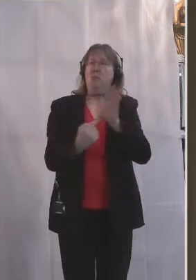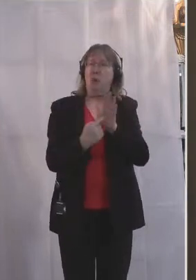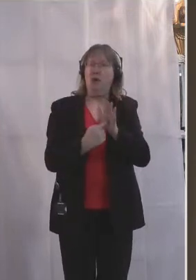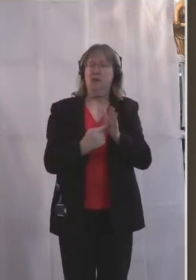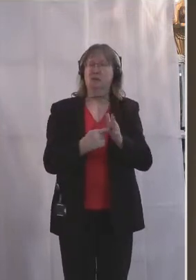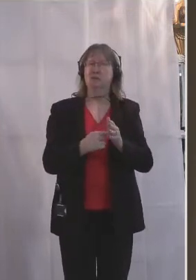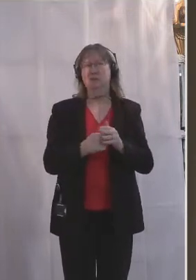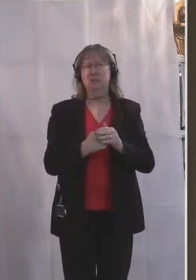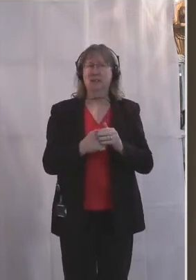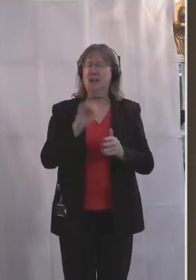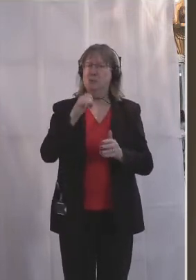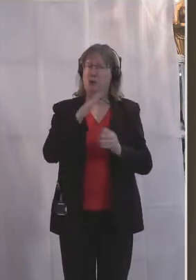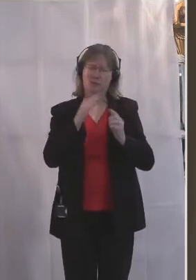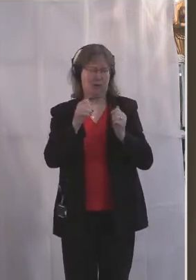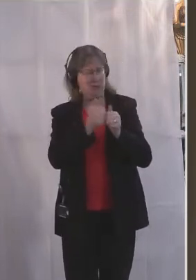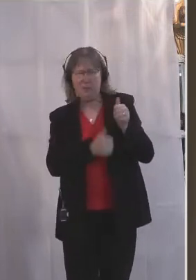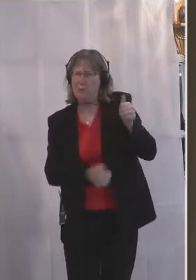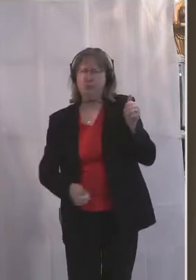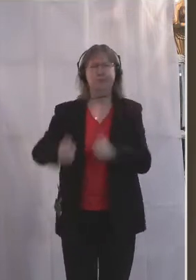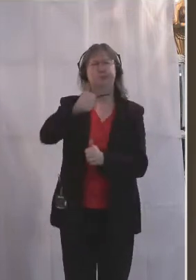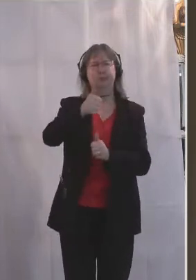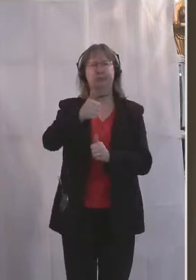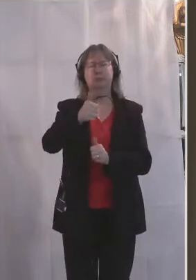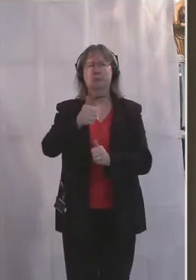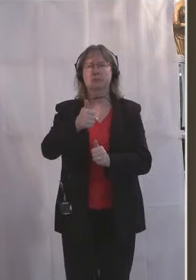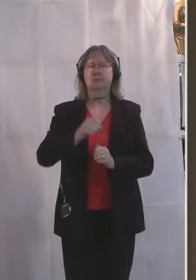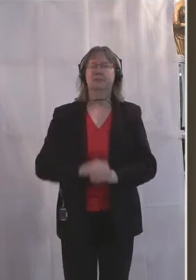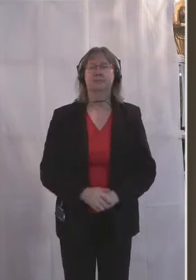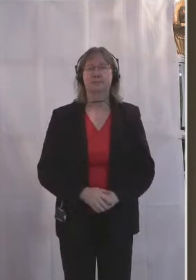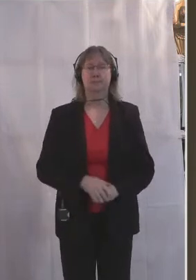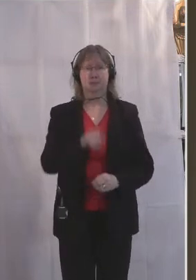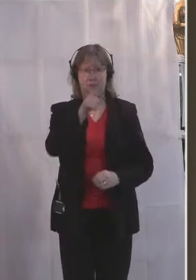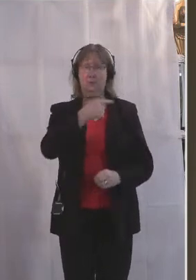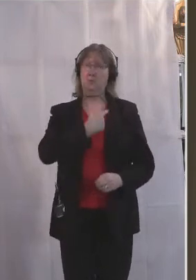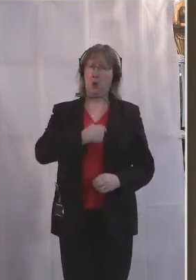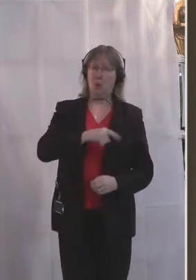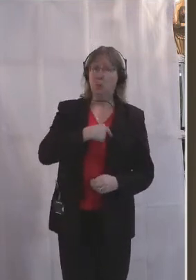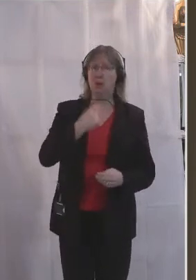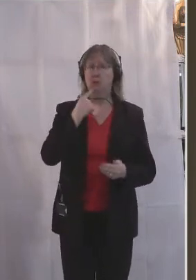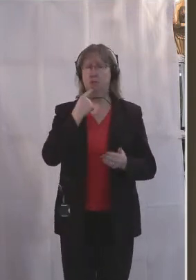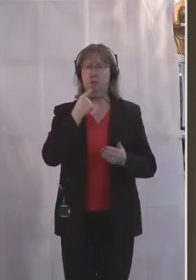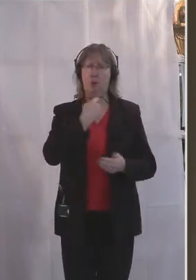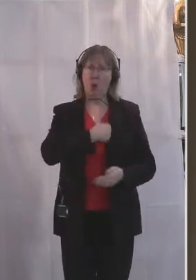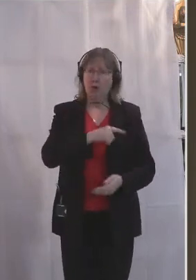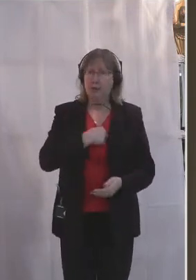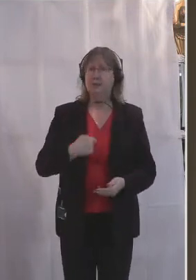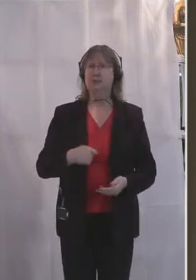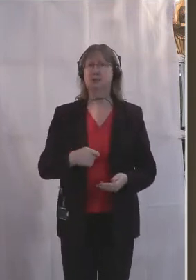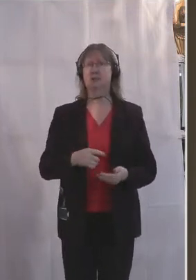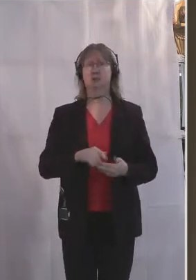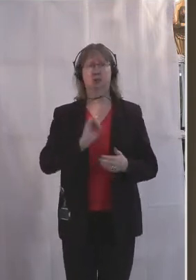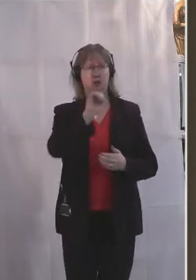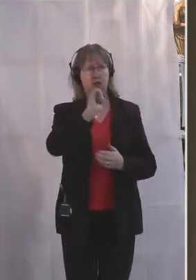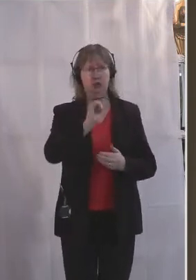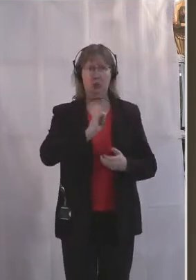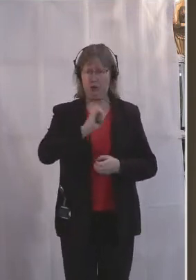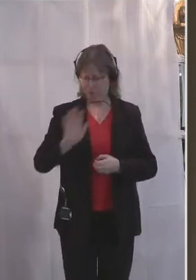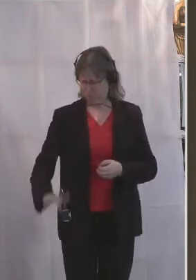essential. Thank you for being open and honest about your story and your